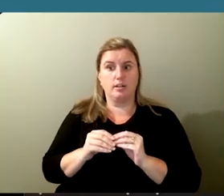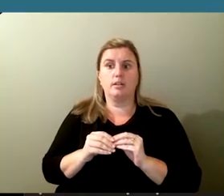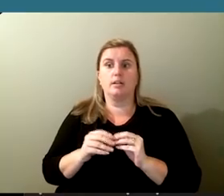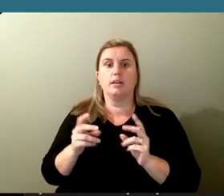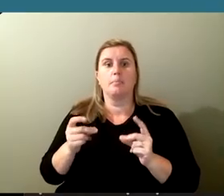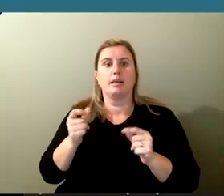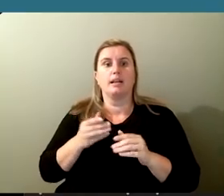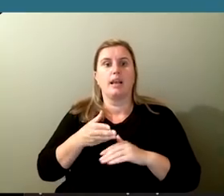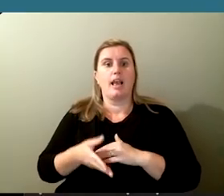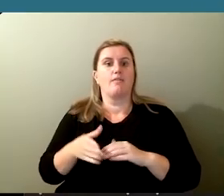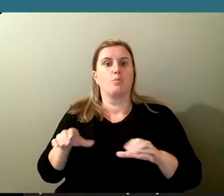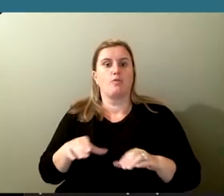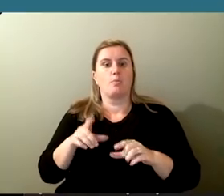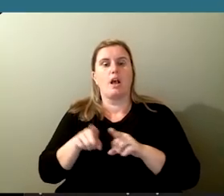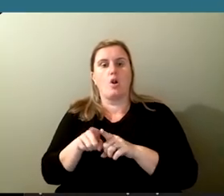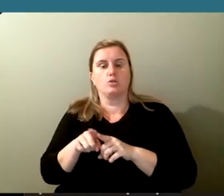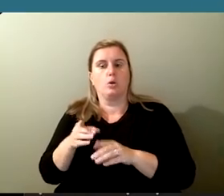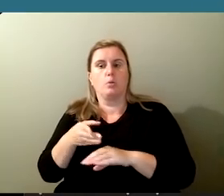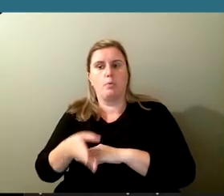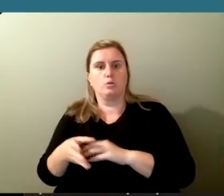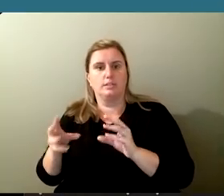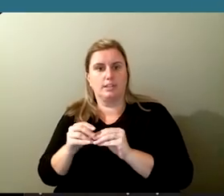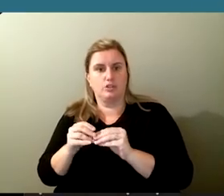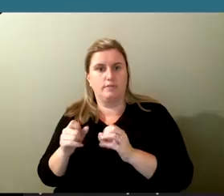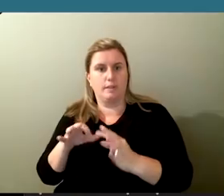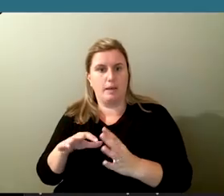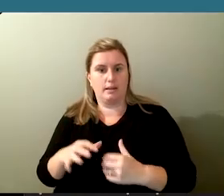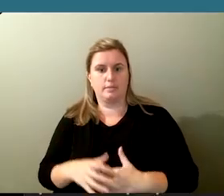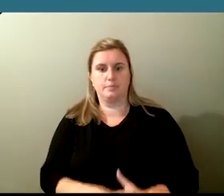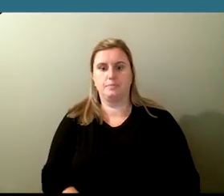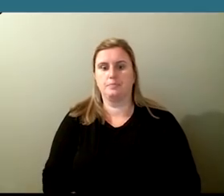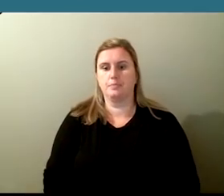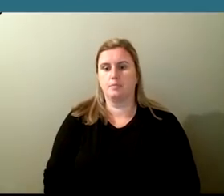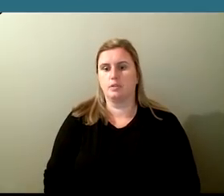following performances and also post-session feedback.